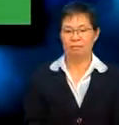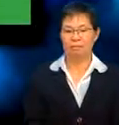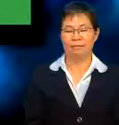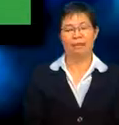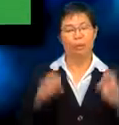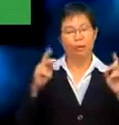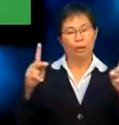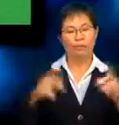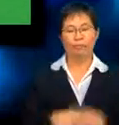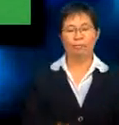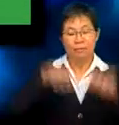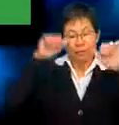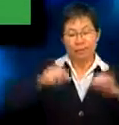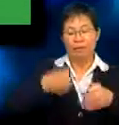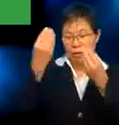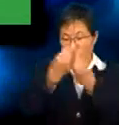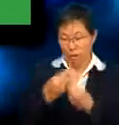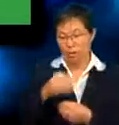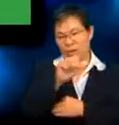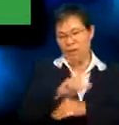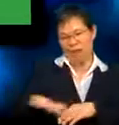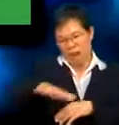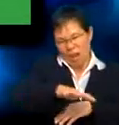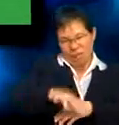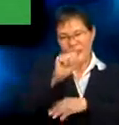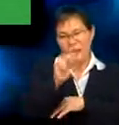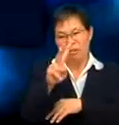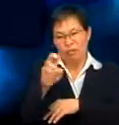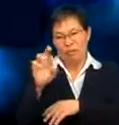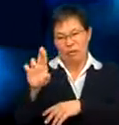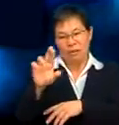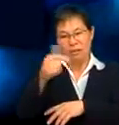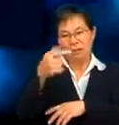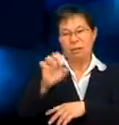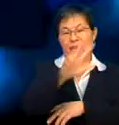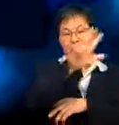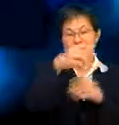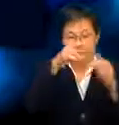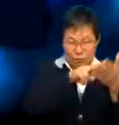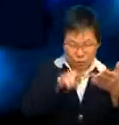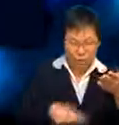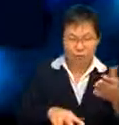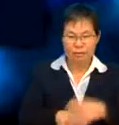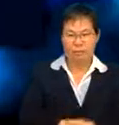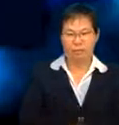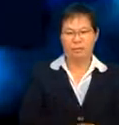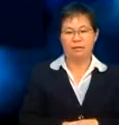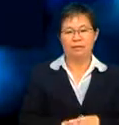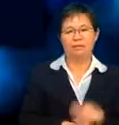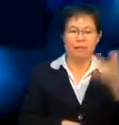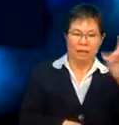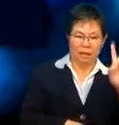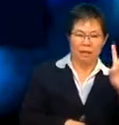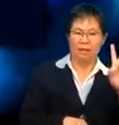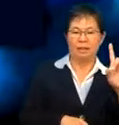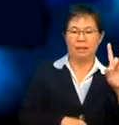Okay. Can you calculate the average of the 3 readings? Let me see. This pendulum needs 18